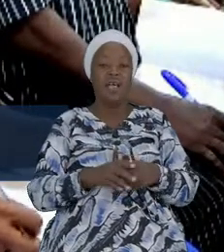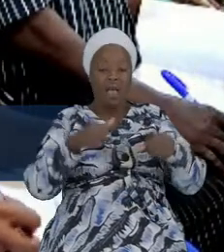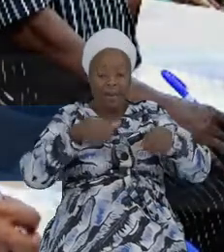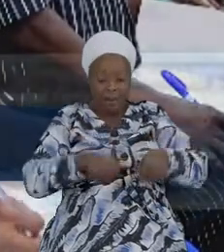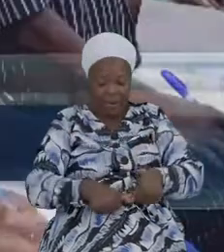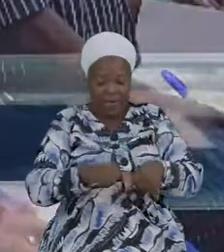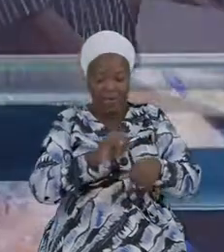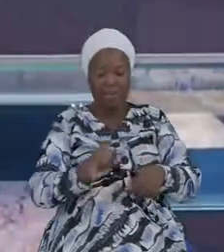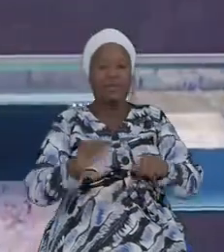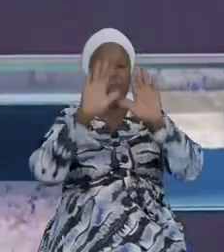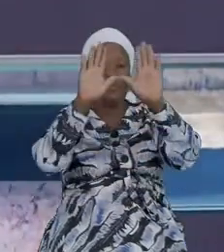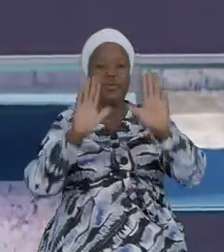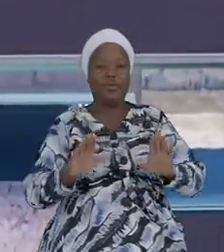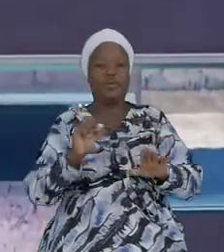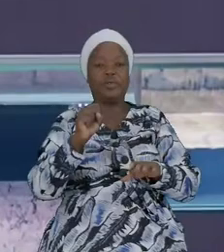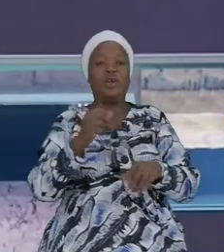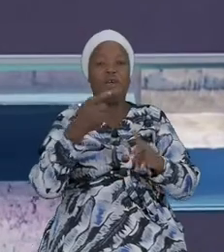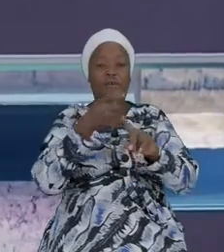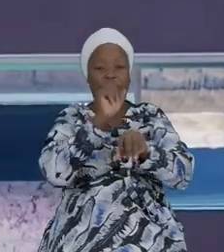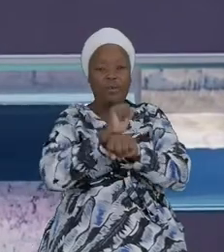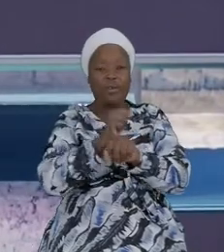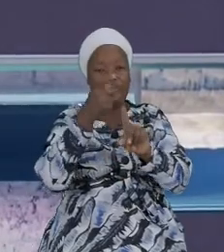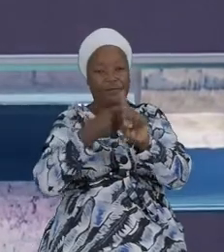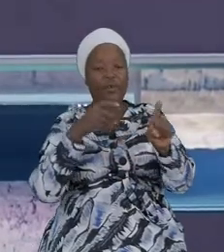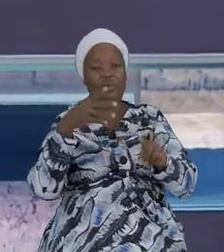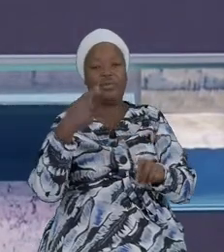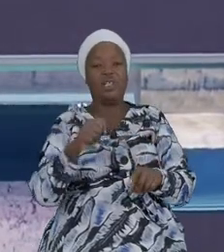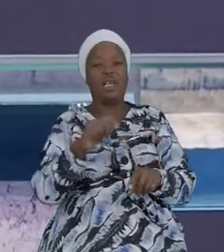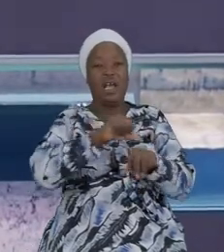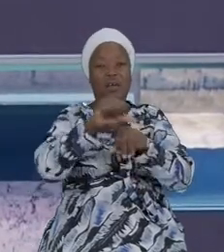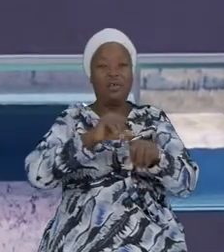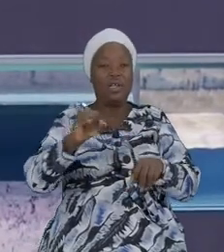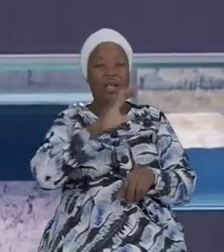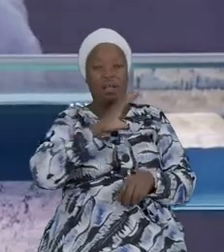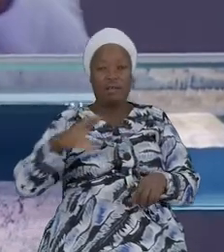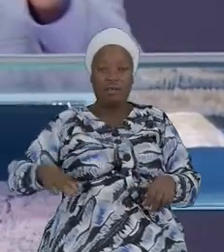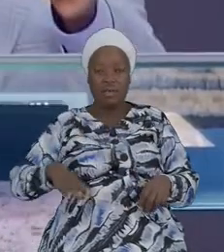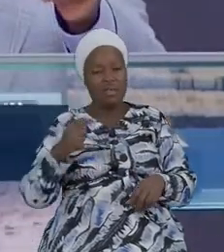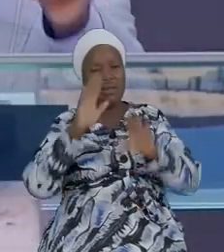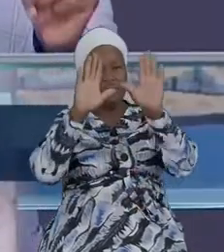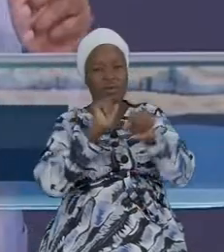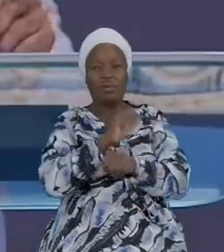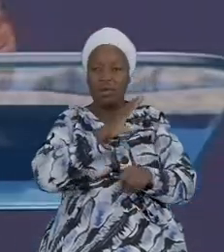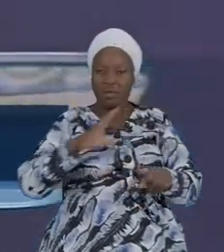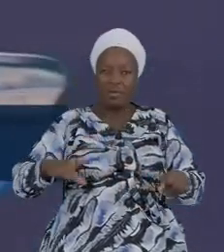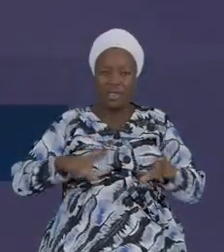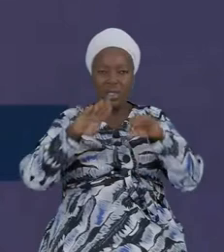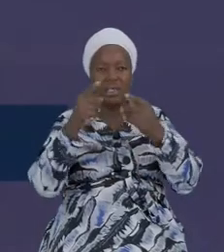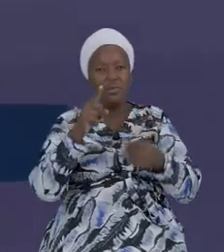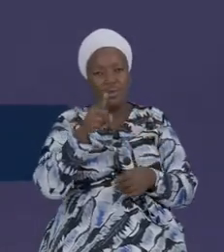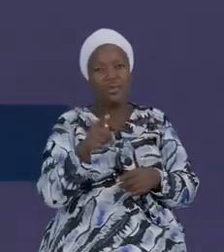Abiding miracles from the anointed Christ. The miracles Christ gives